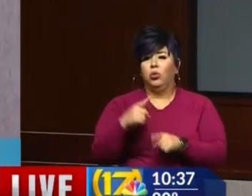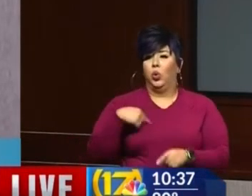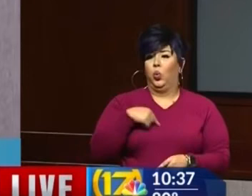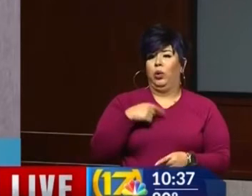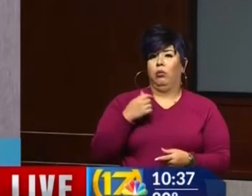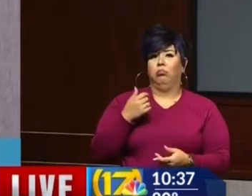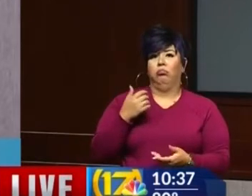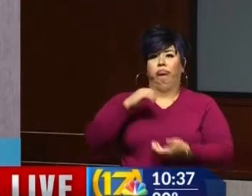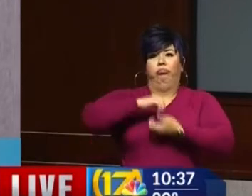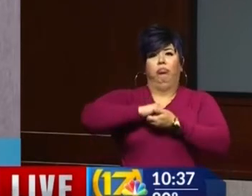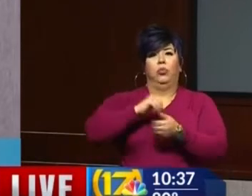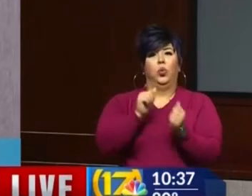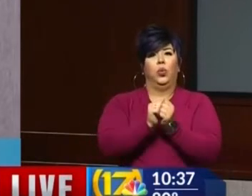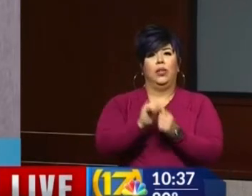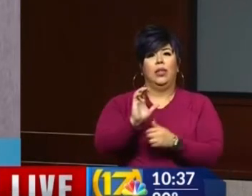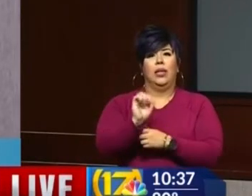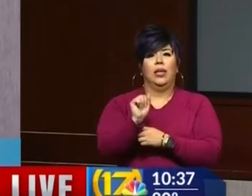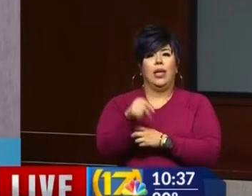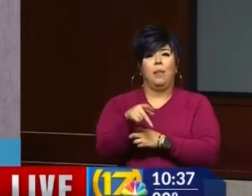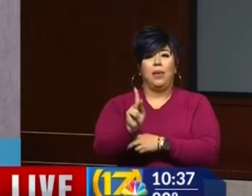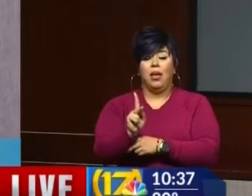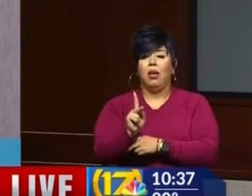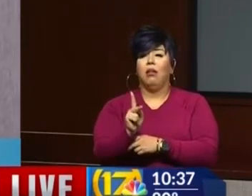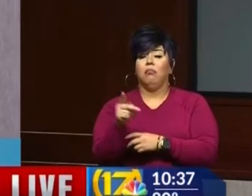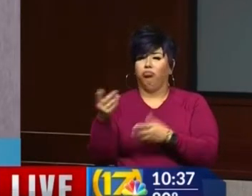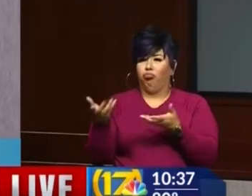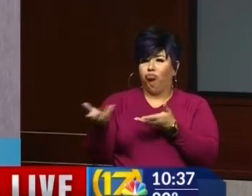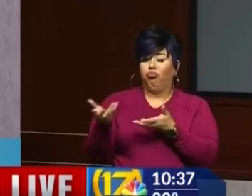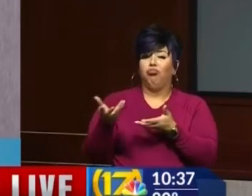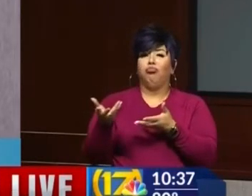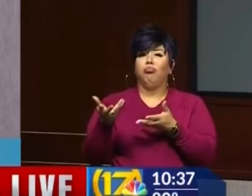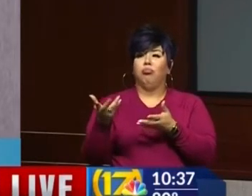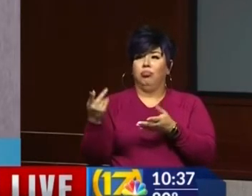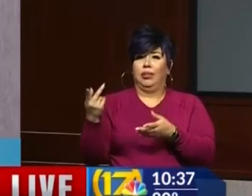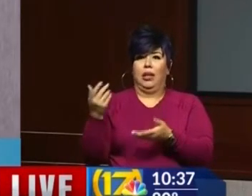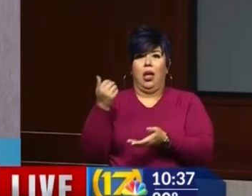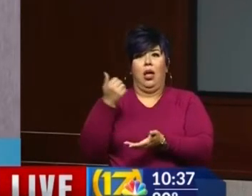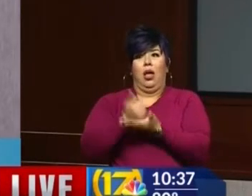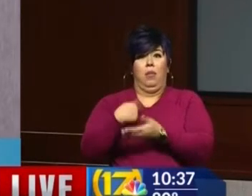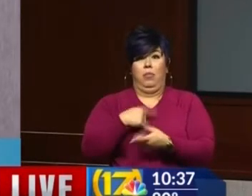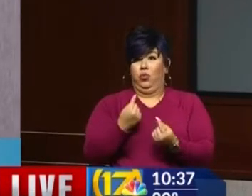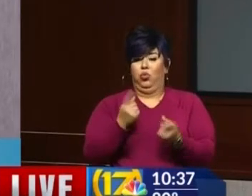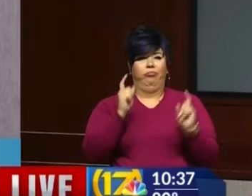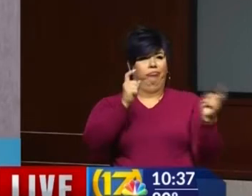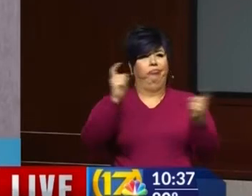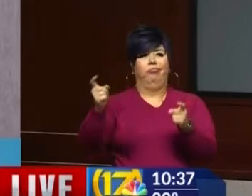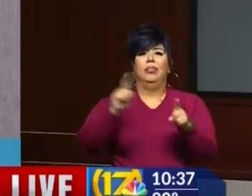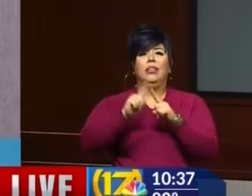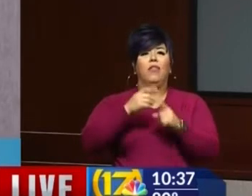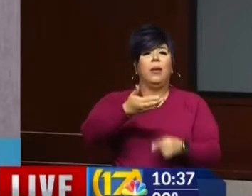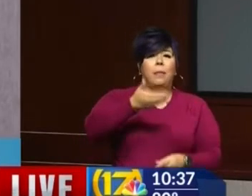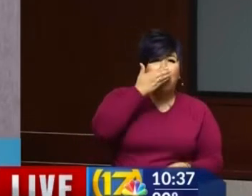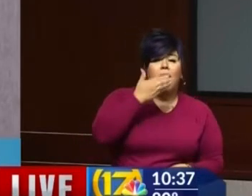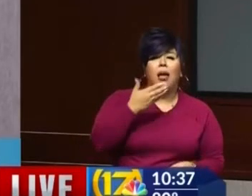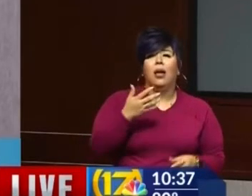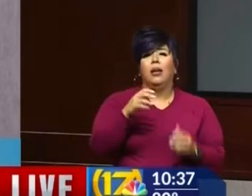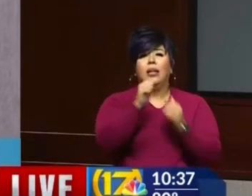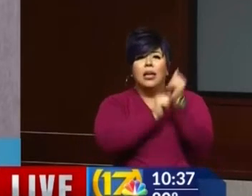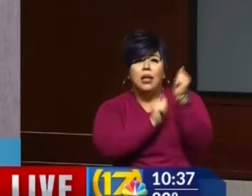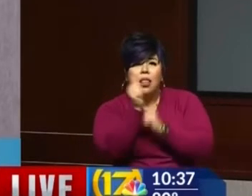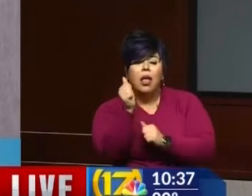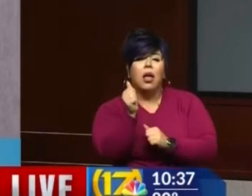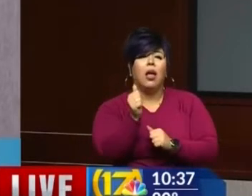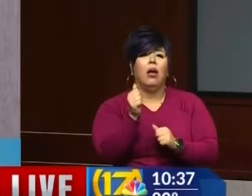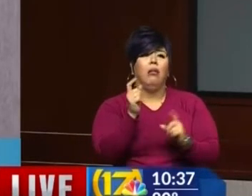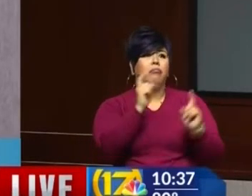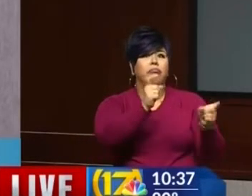to get masks and gloves and sanitizing equipment and things into the hands of people that may